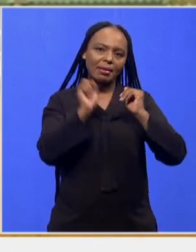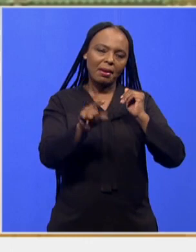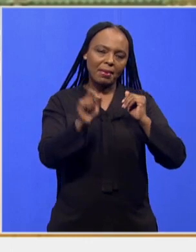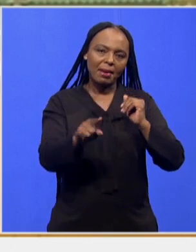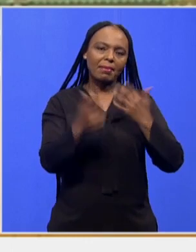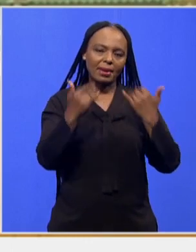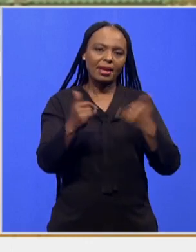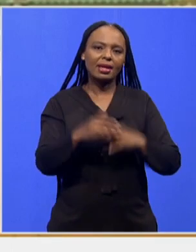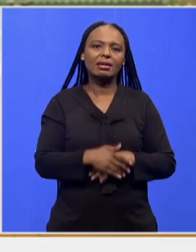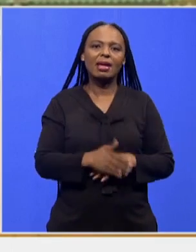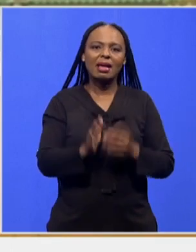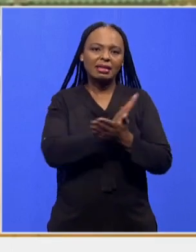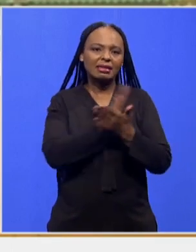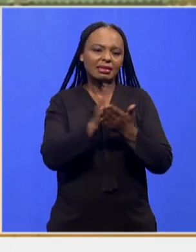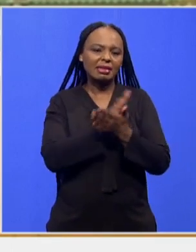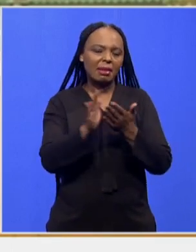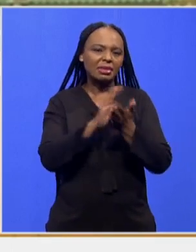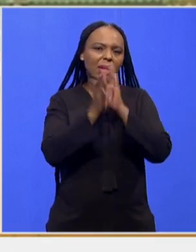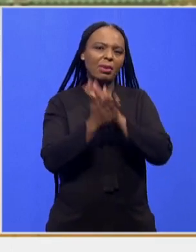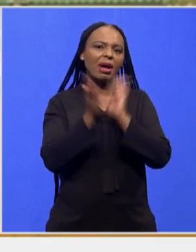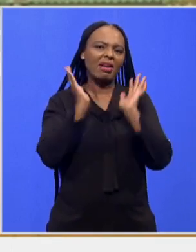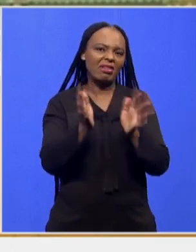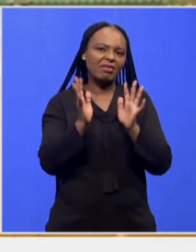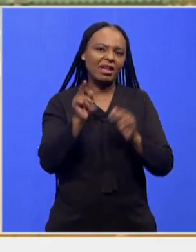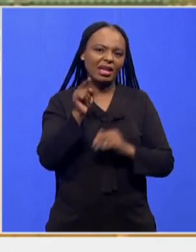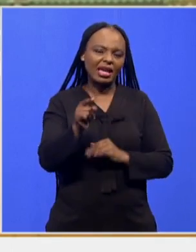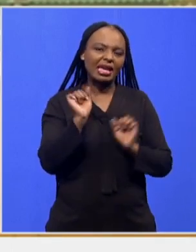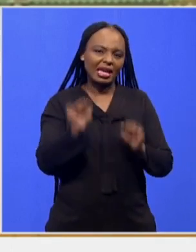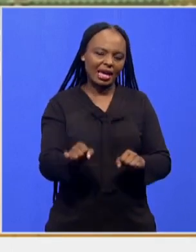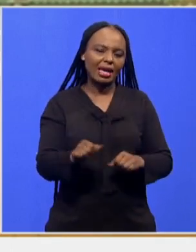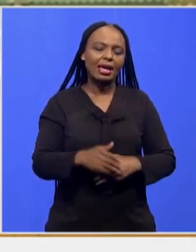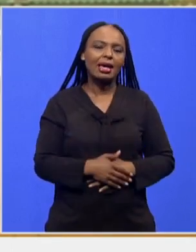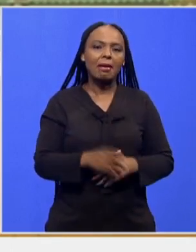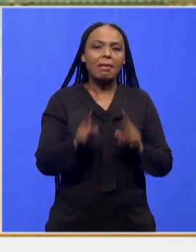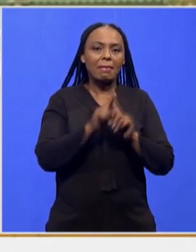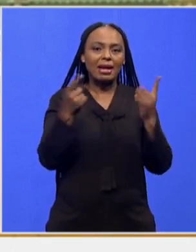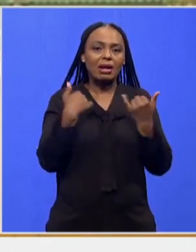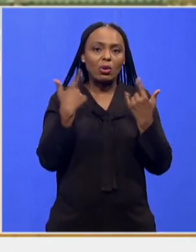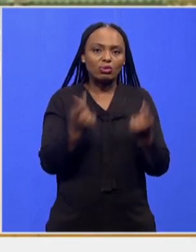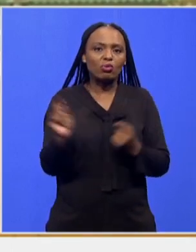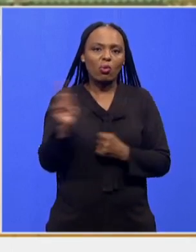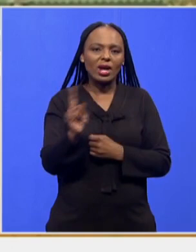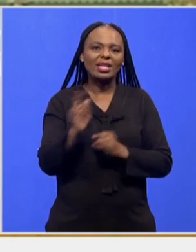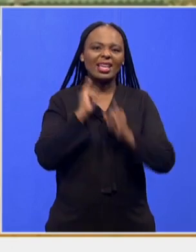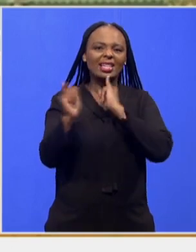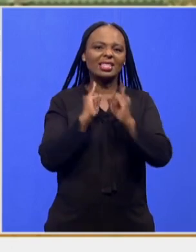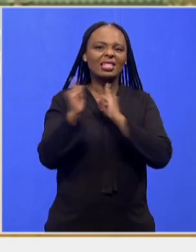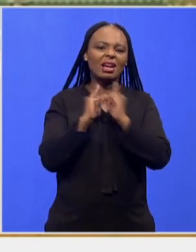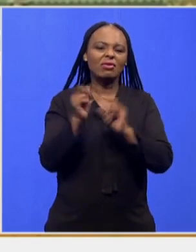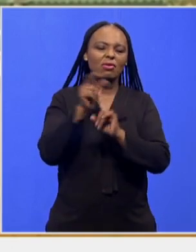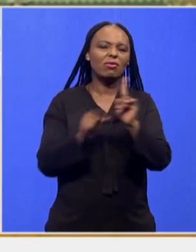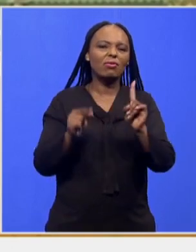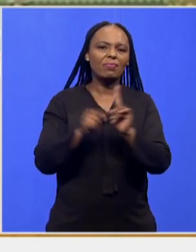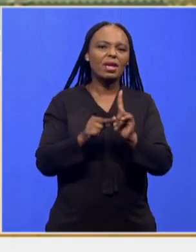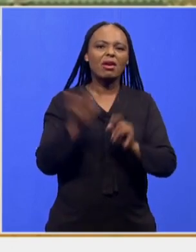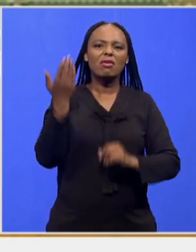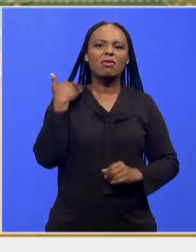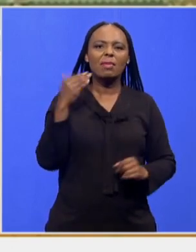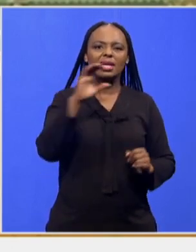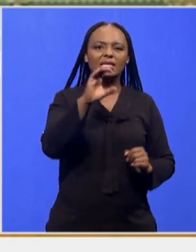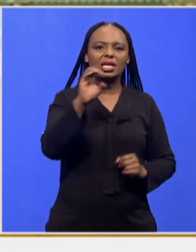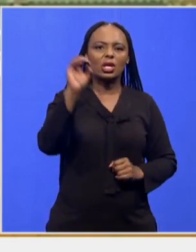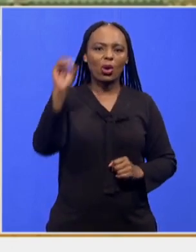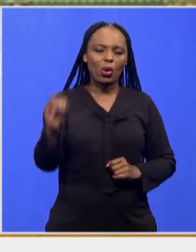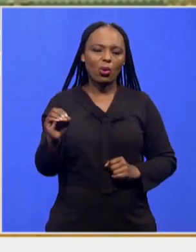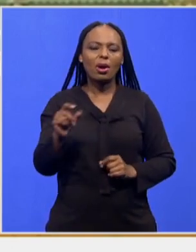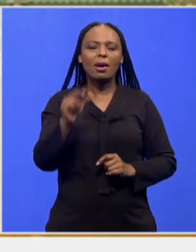to ask, what is it that has been done? I mean, you would have heard from that, the interview that came out from the former CEO of Eskom,